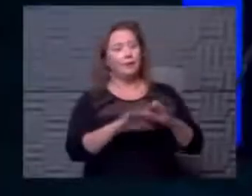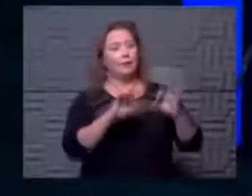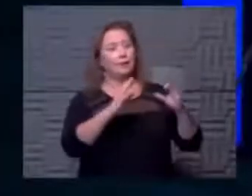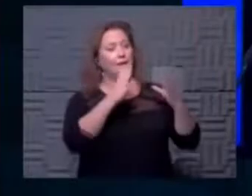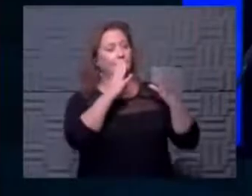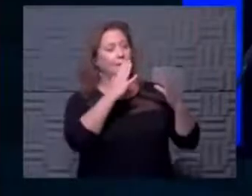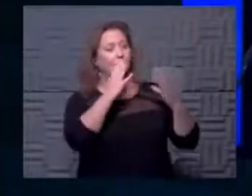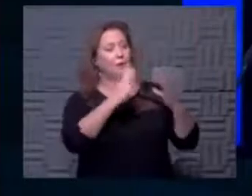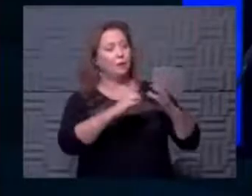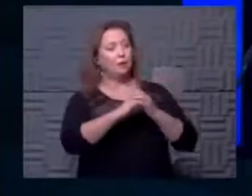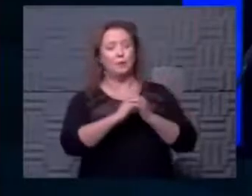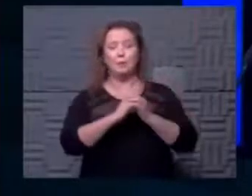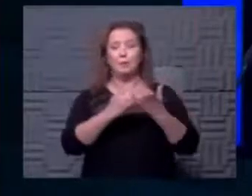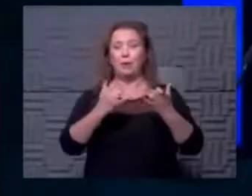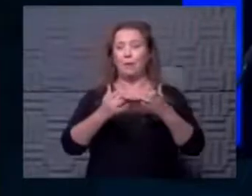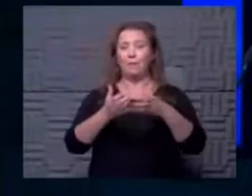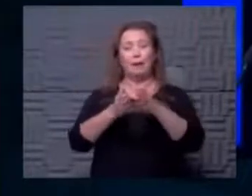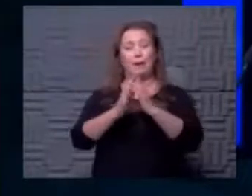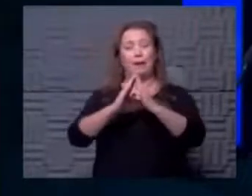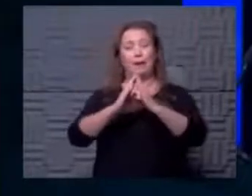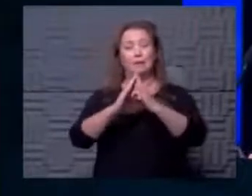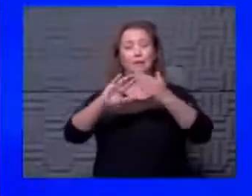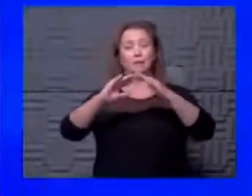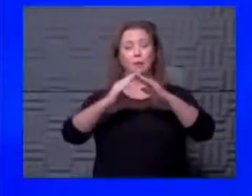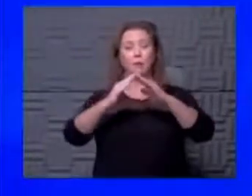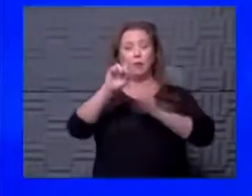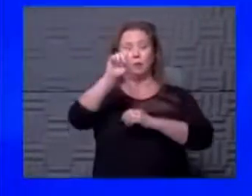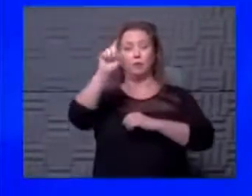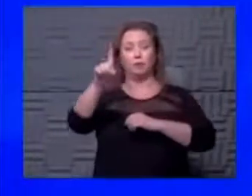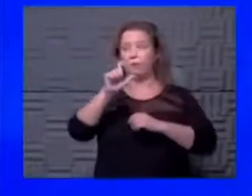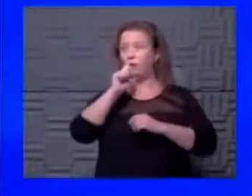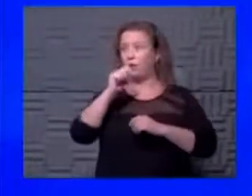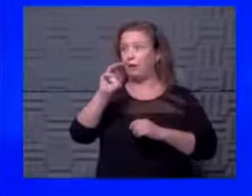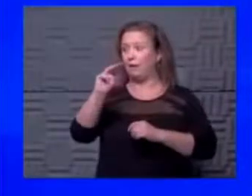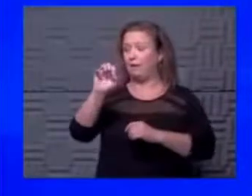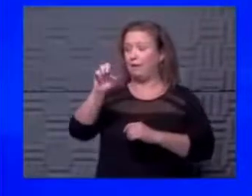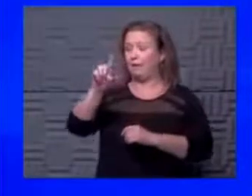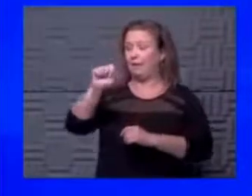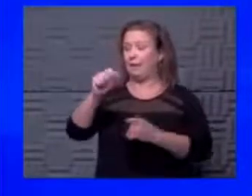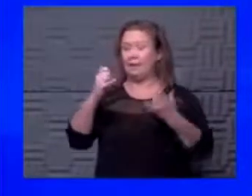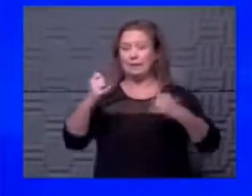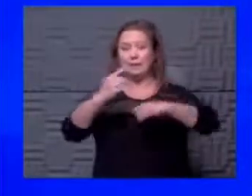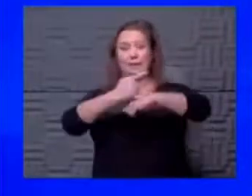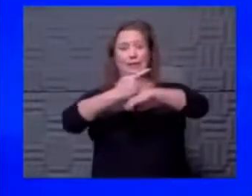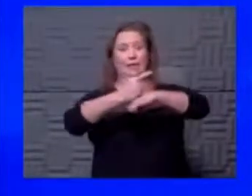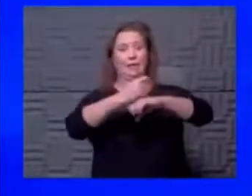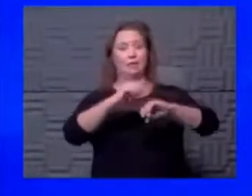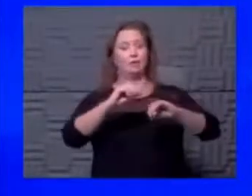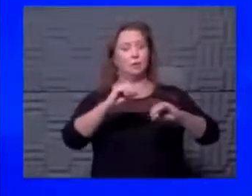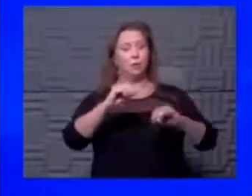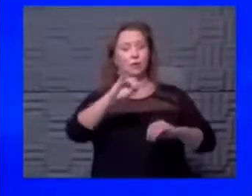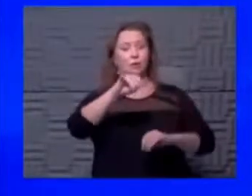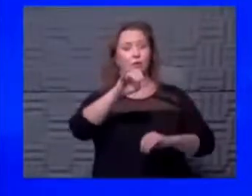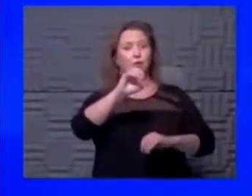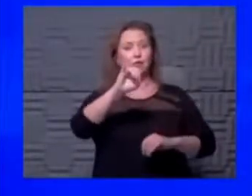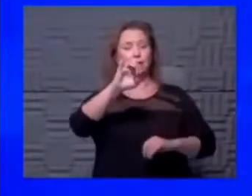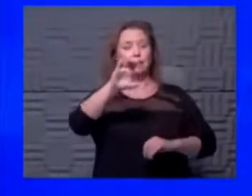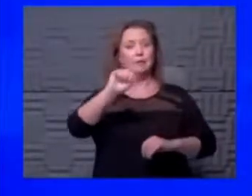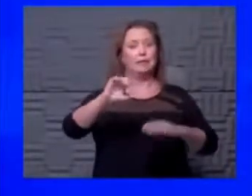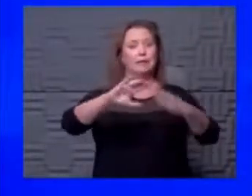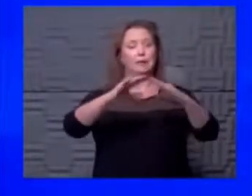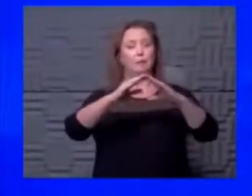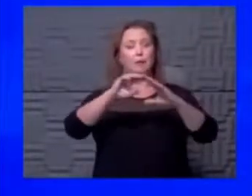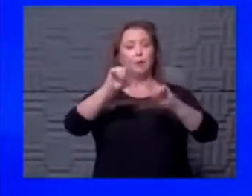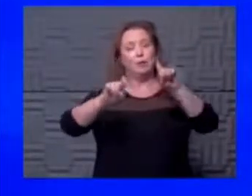going to go to community questions now. My understanding is we don't have media today on the line. So Jess, what is the